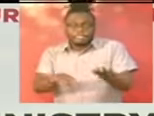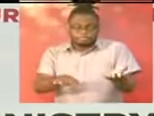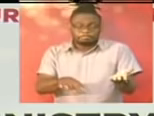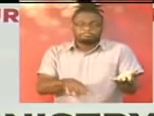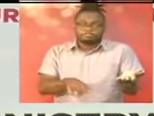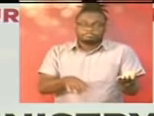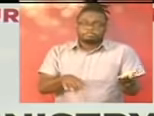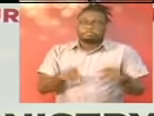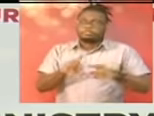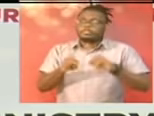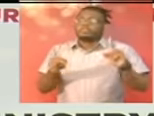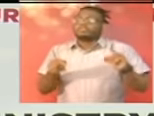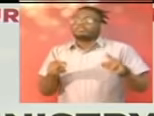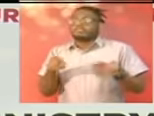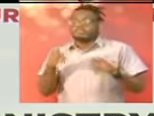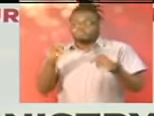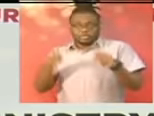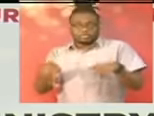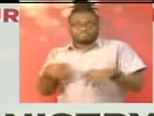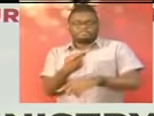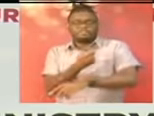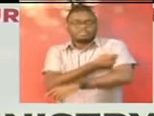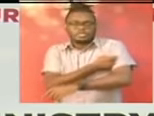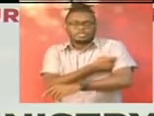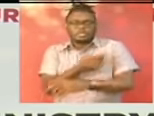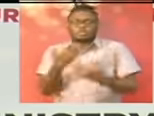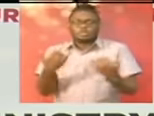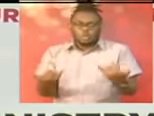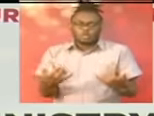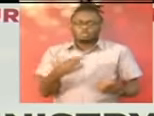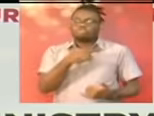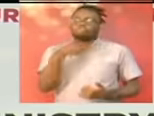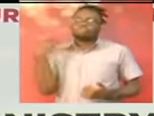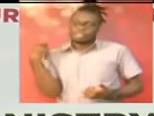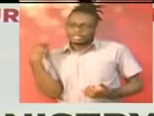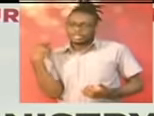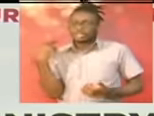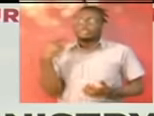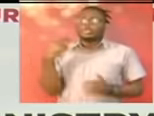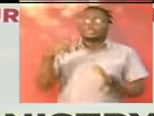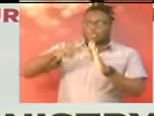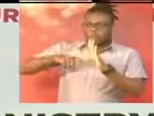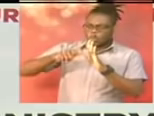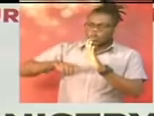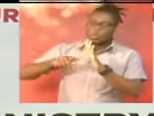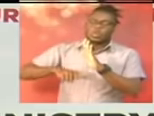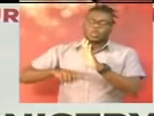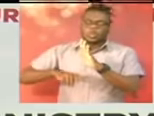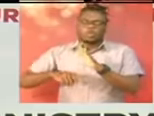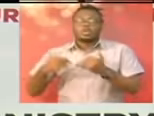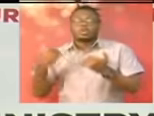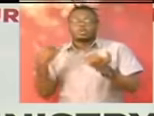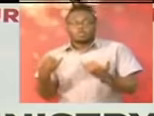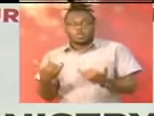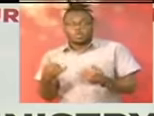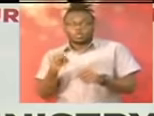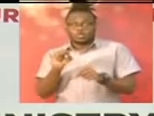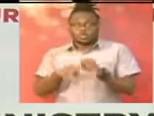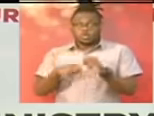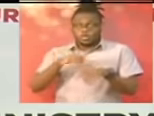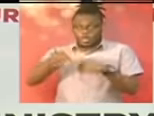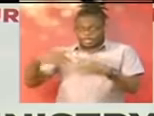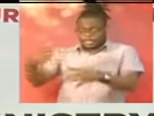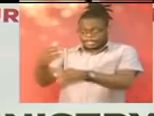risk, and we want to continue to encourage those who have not yet been vaccinated but have the opportunity to do so to take that opportunity